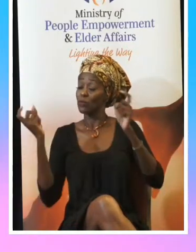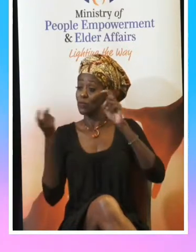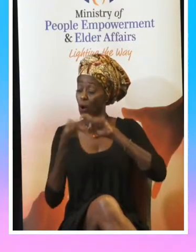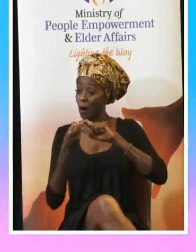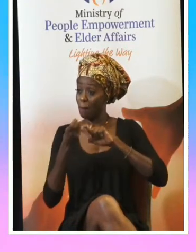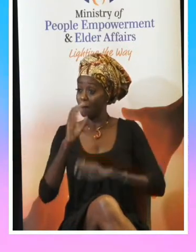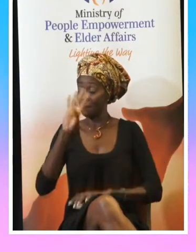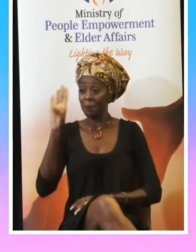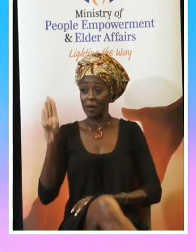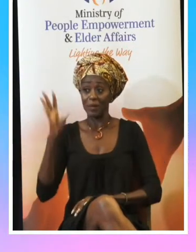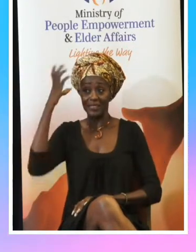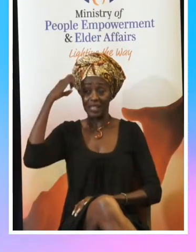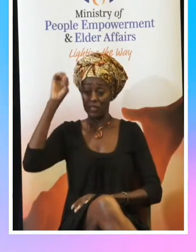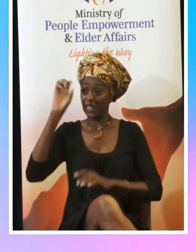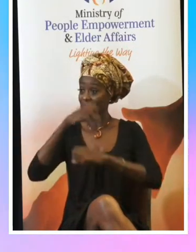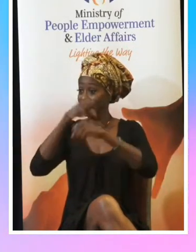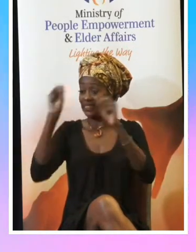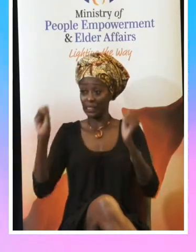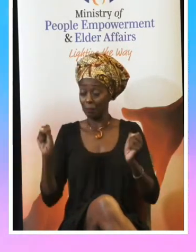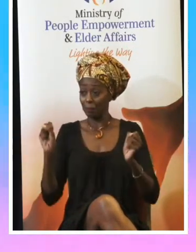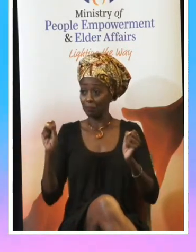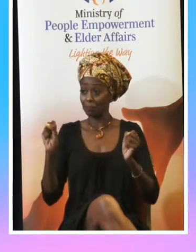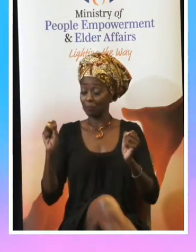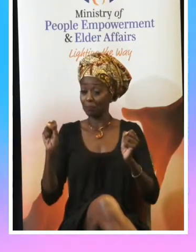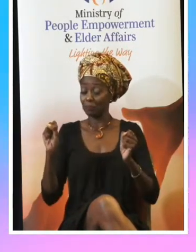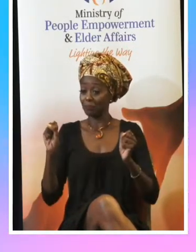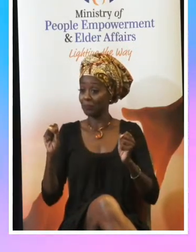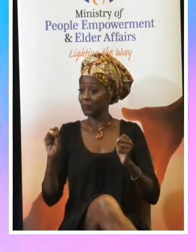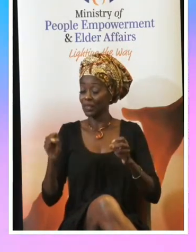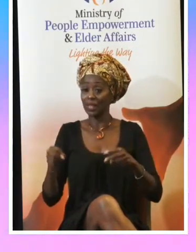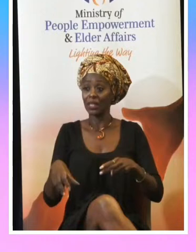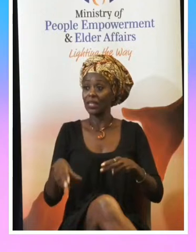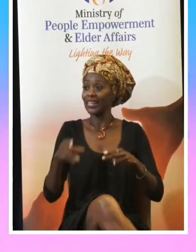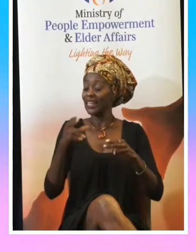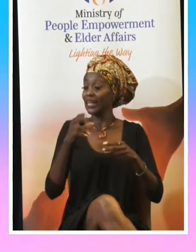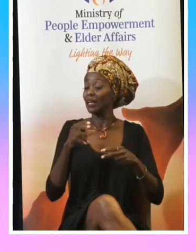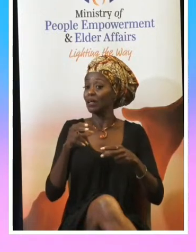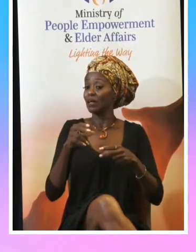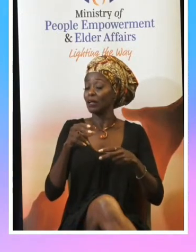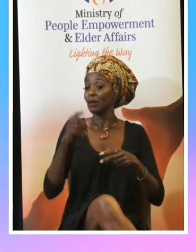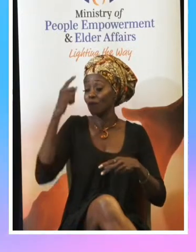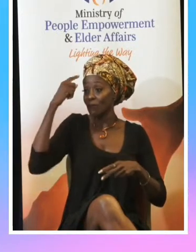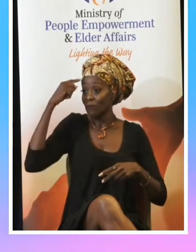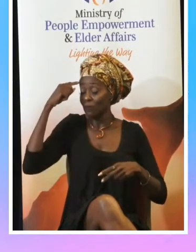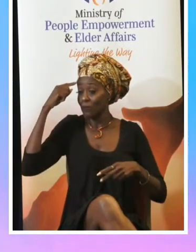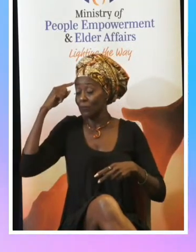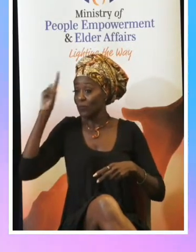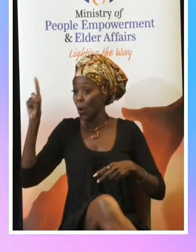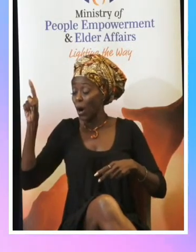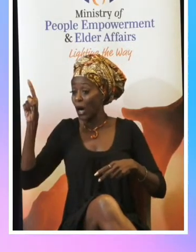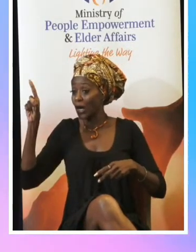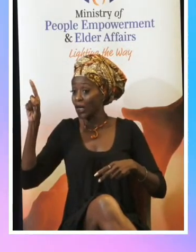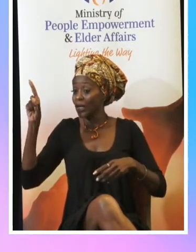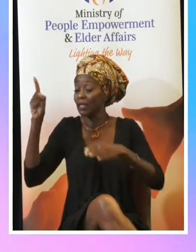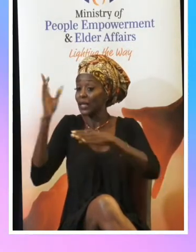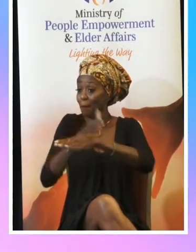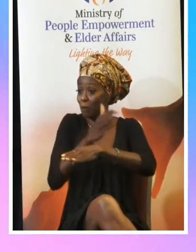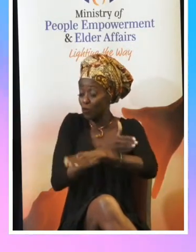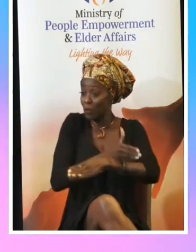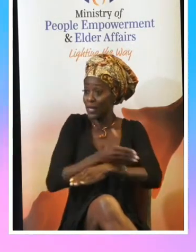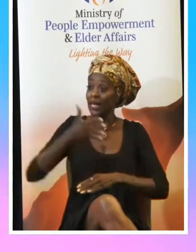Barbados's education system in the name and in the interest of persons with disabilities.